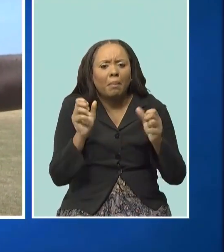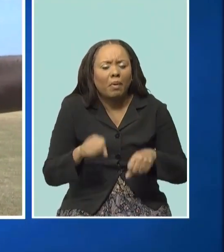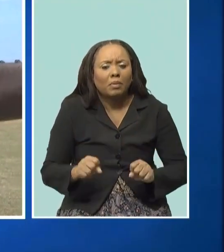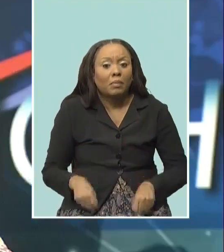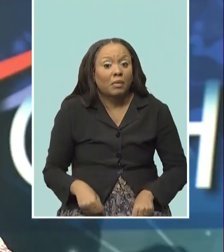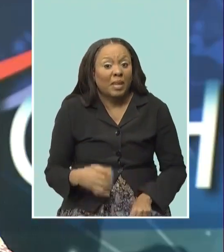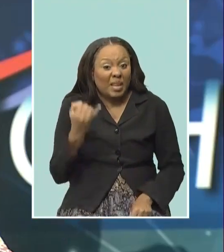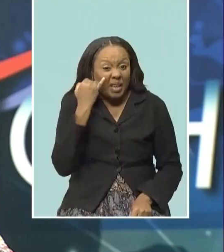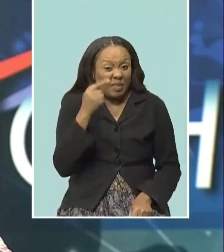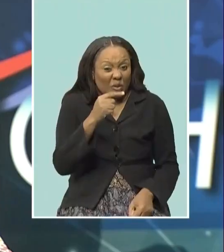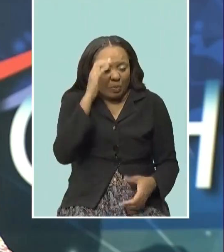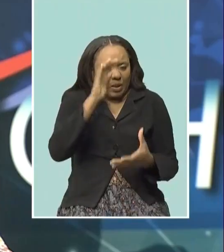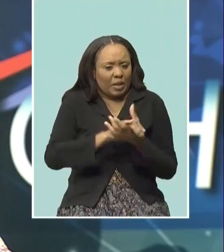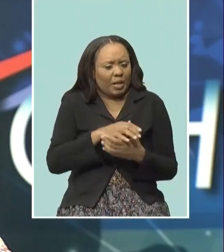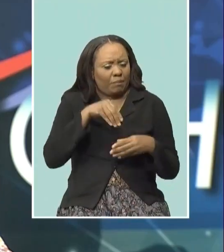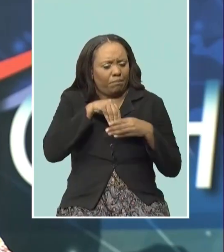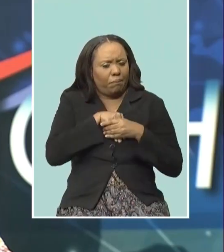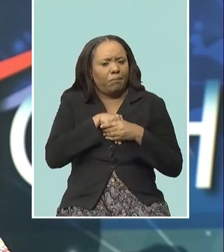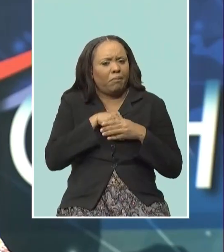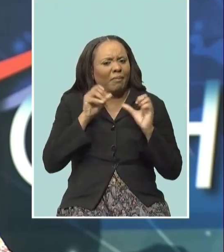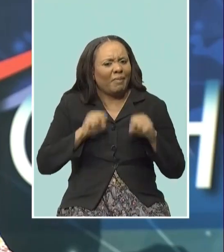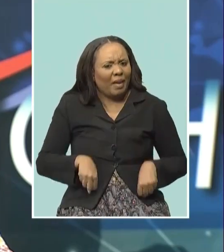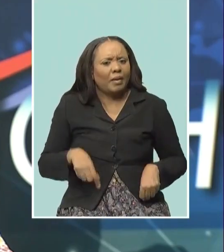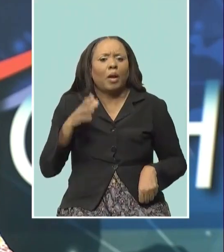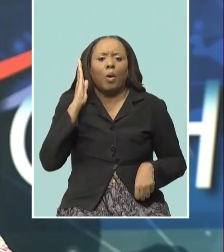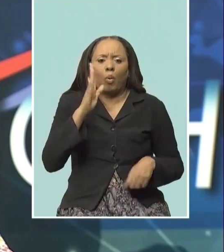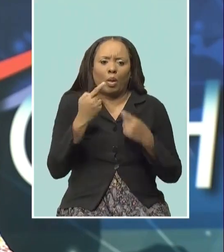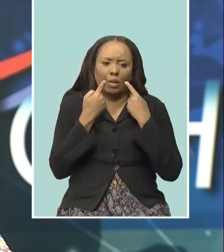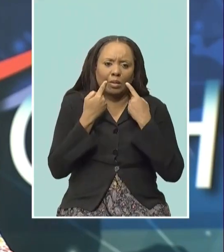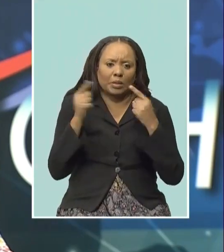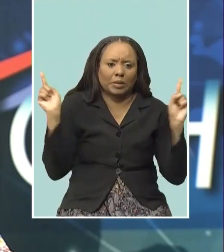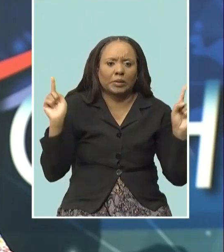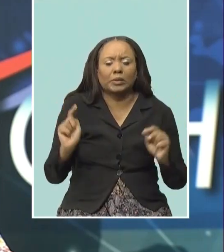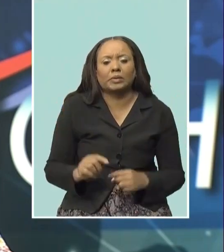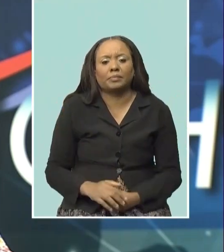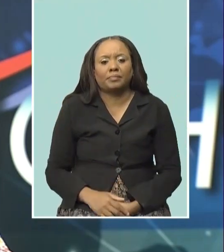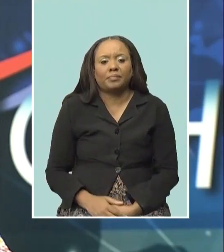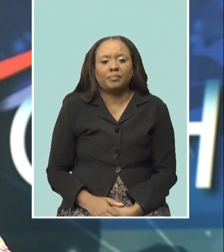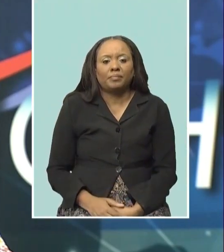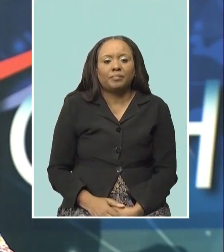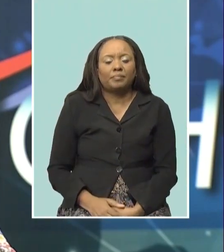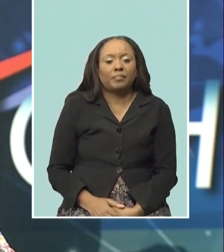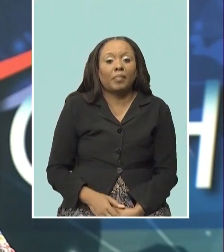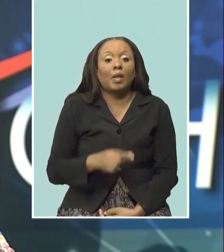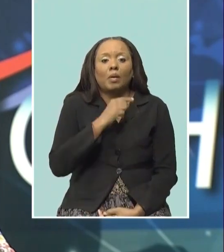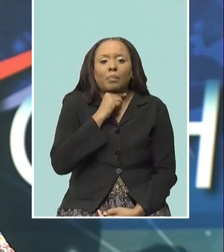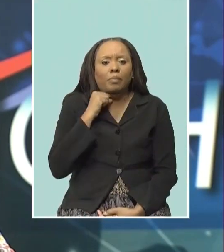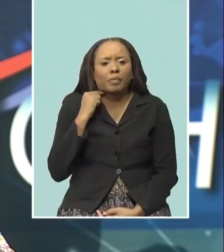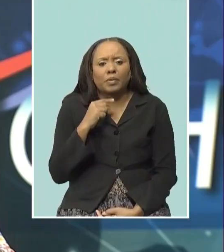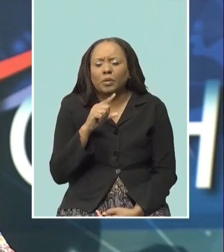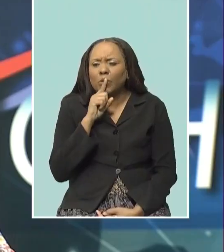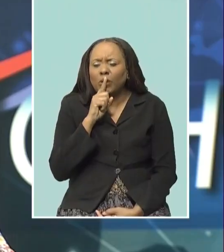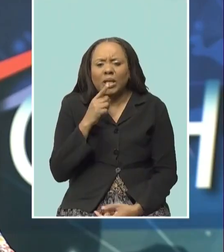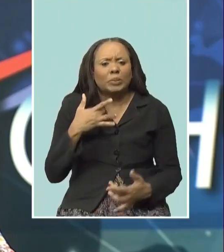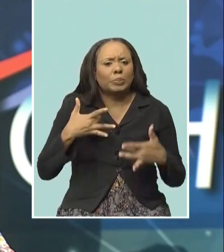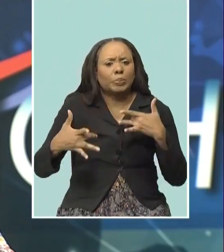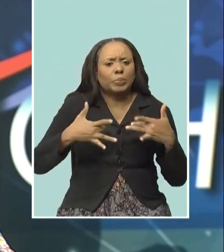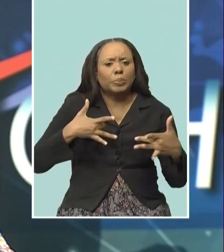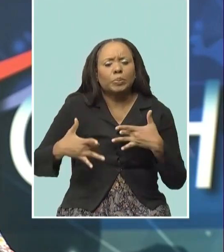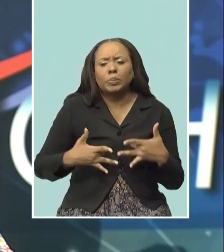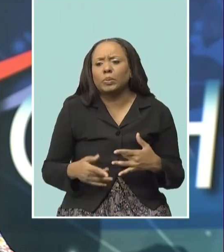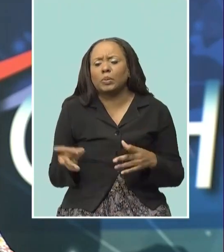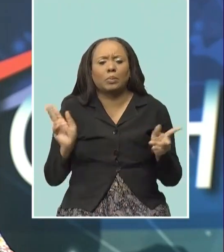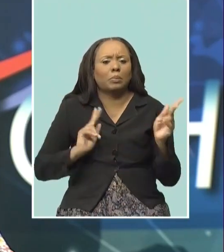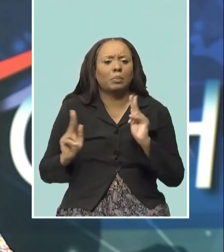achieve. A local cleric is concerned about the extreme rage and lack of patience which is being openly exhibited on